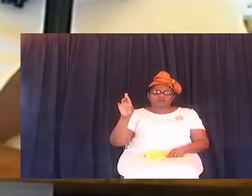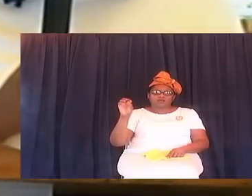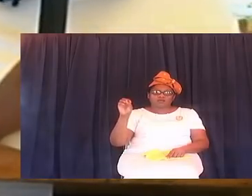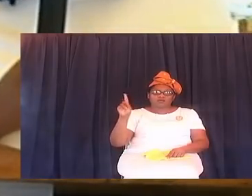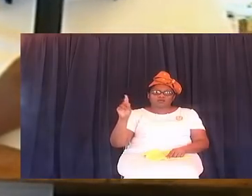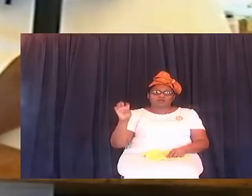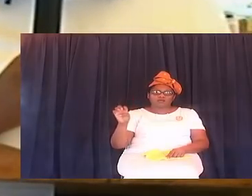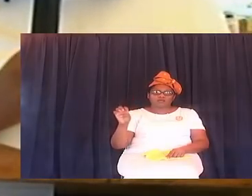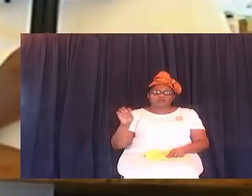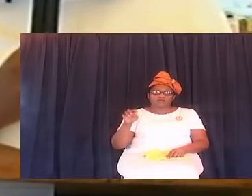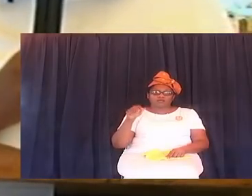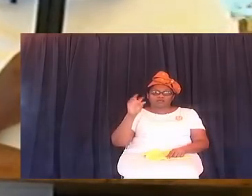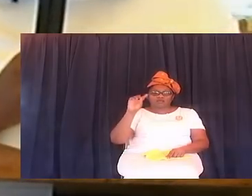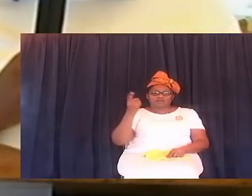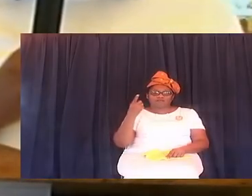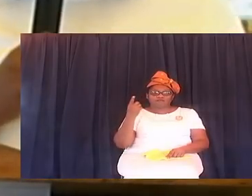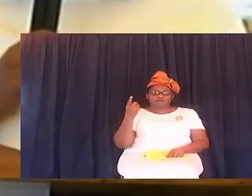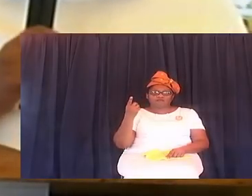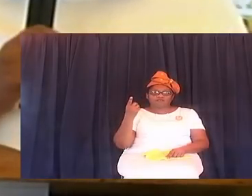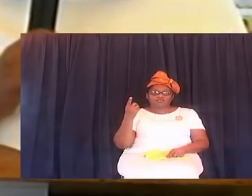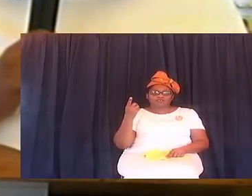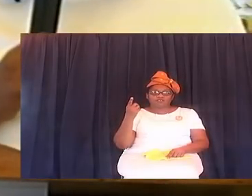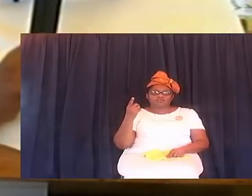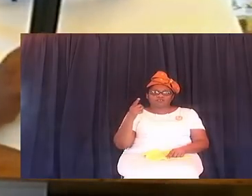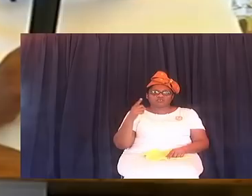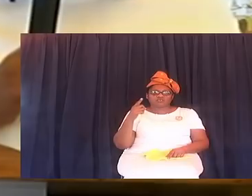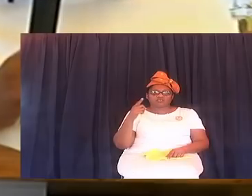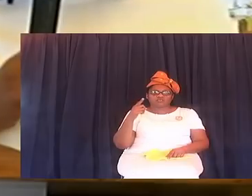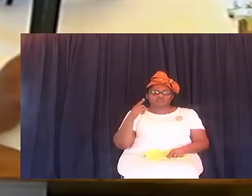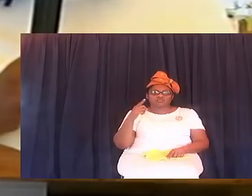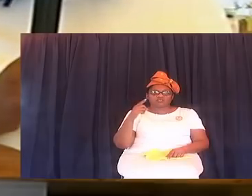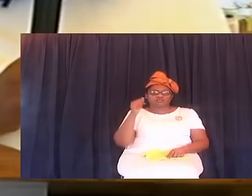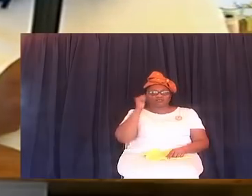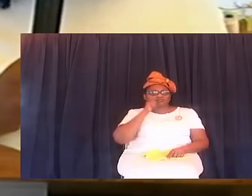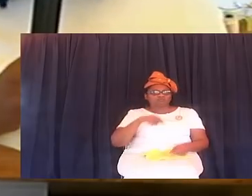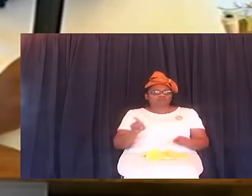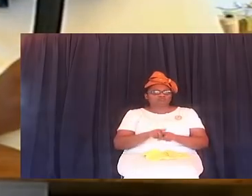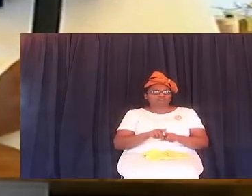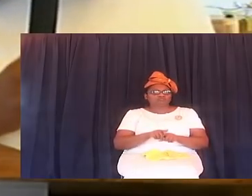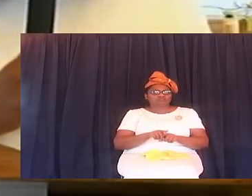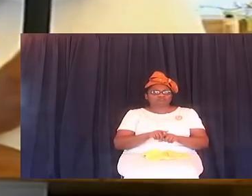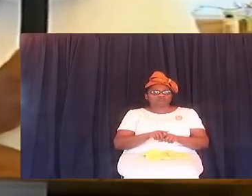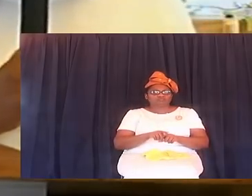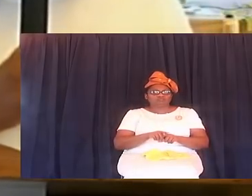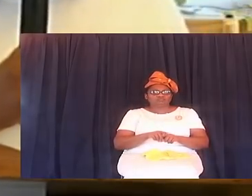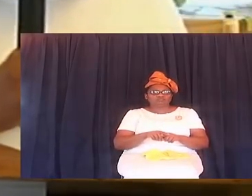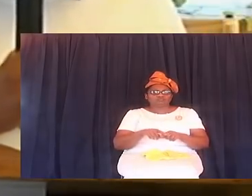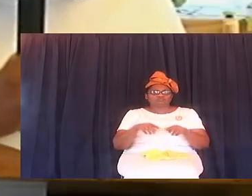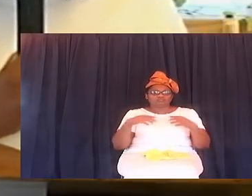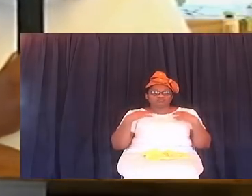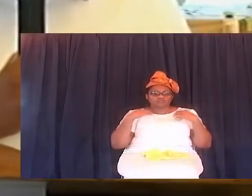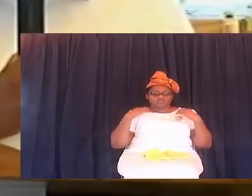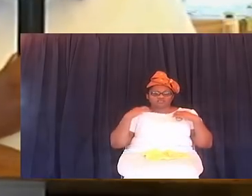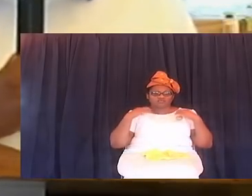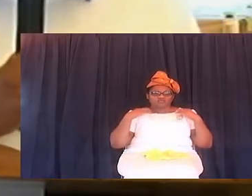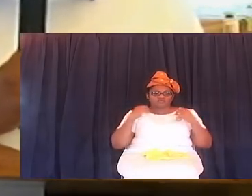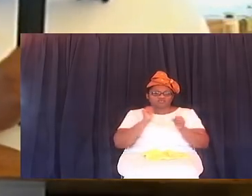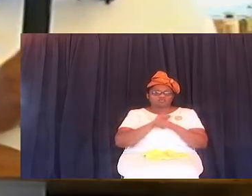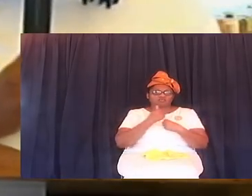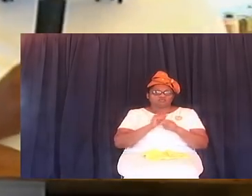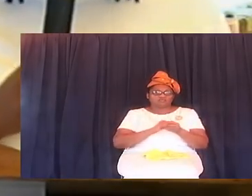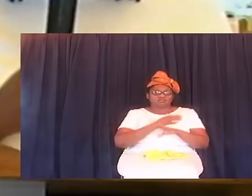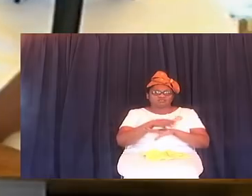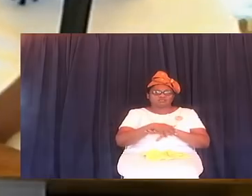giving birth, she started a new skill in dressmaking. Over the years, she has made a lot, not